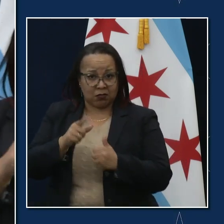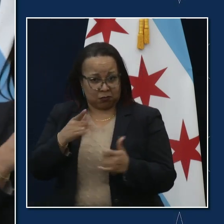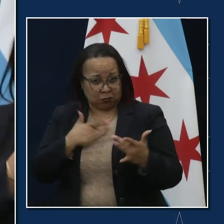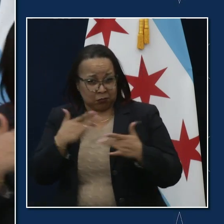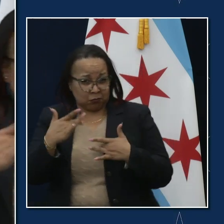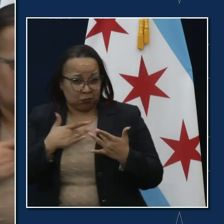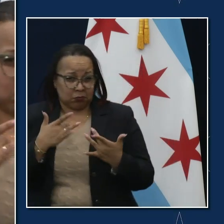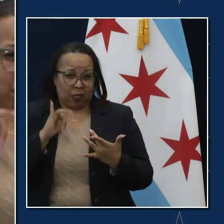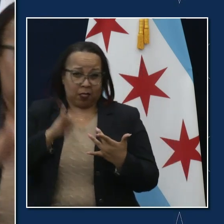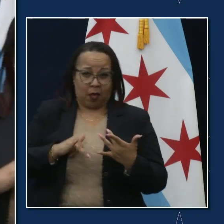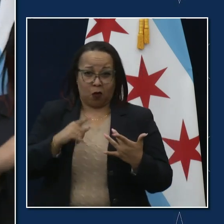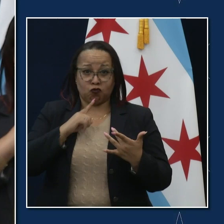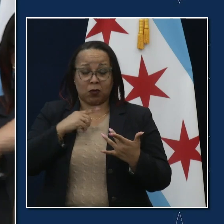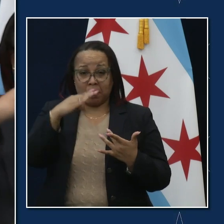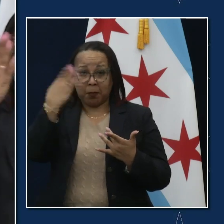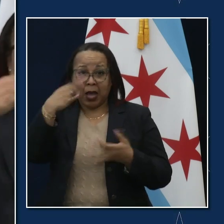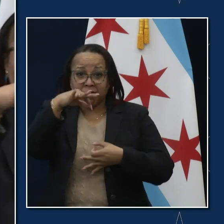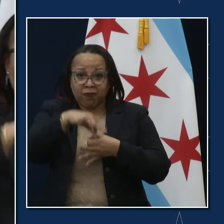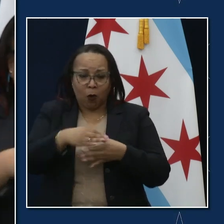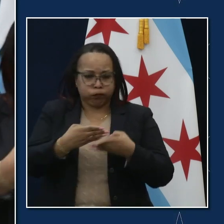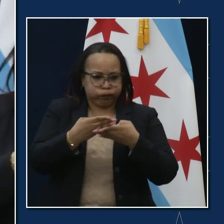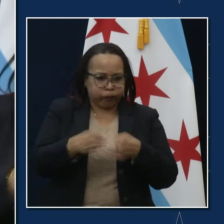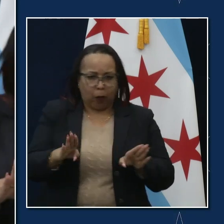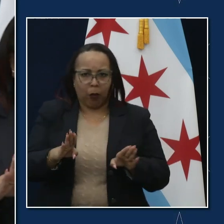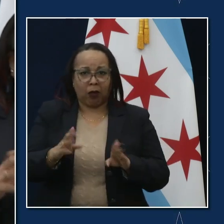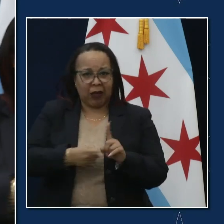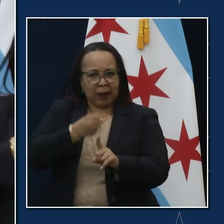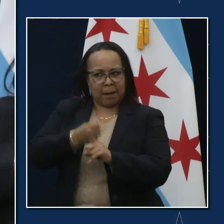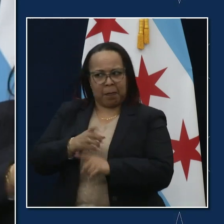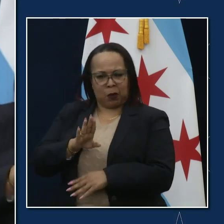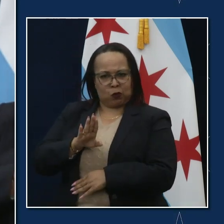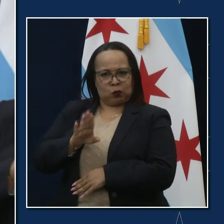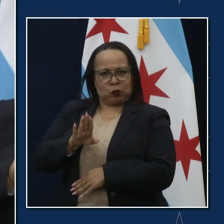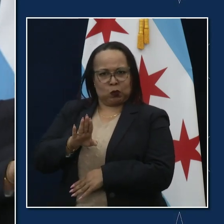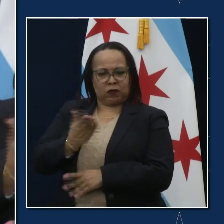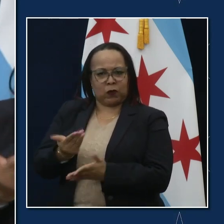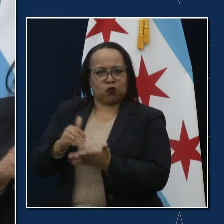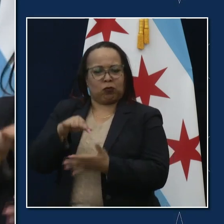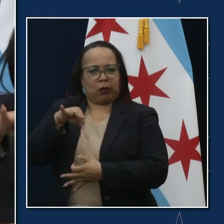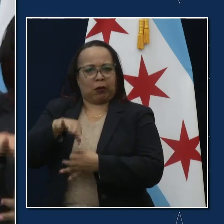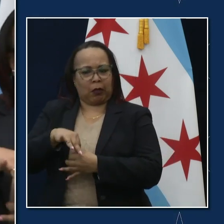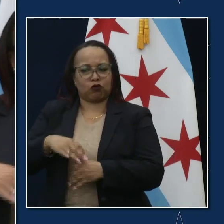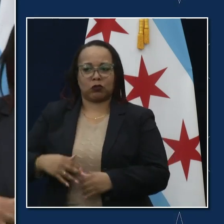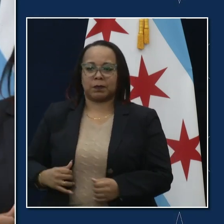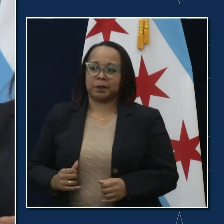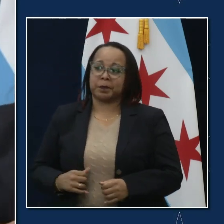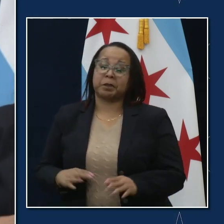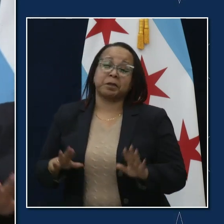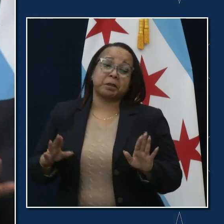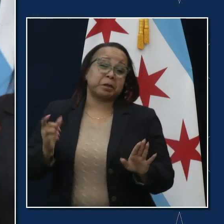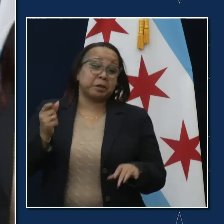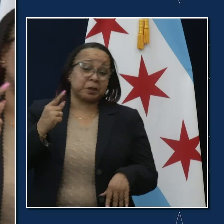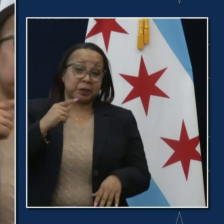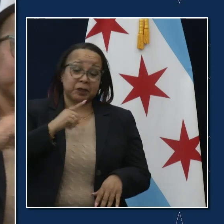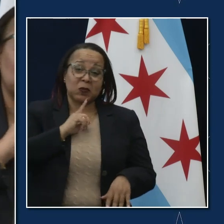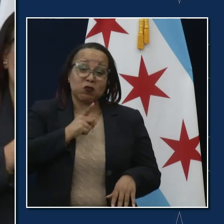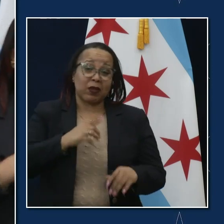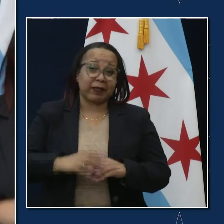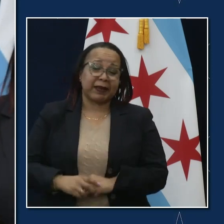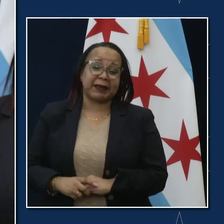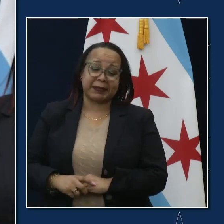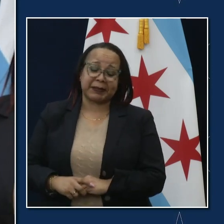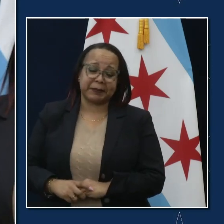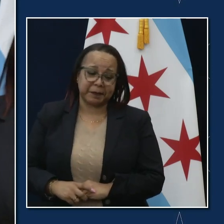how this could divide the black vote and how it might impact your chances for re-election? Well, look, I really don't